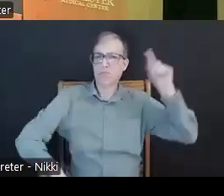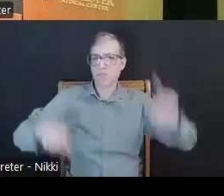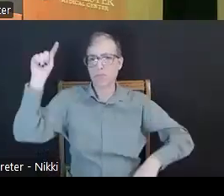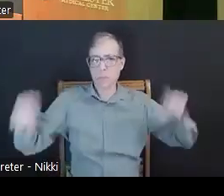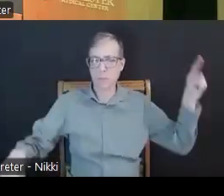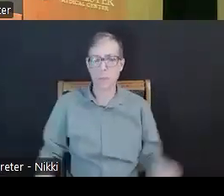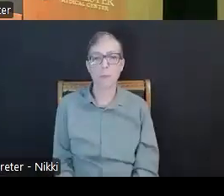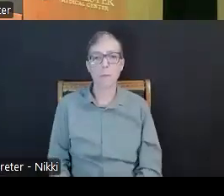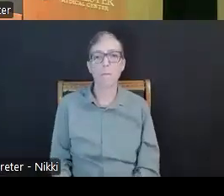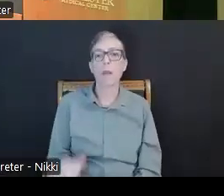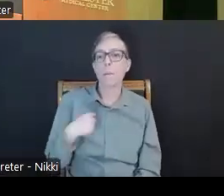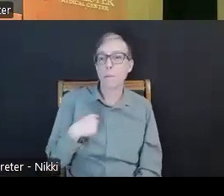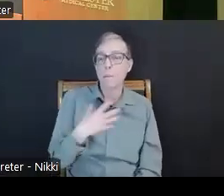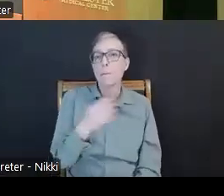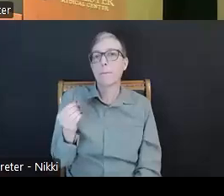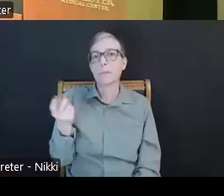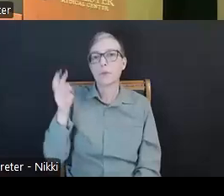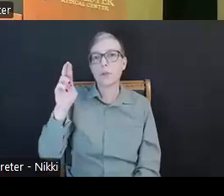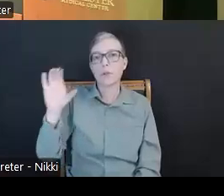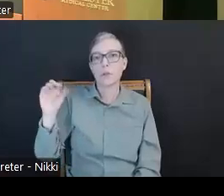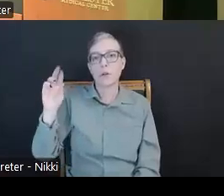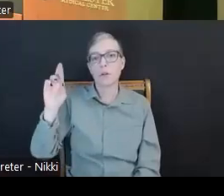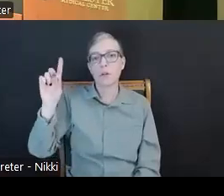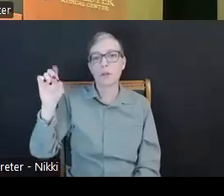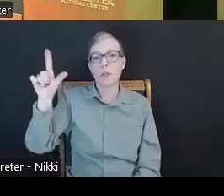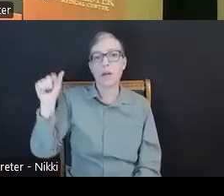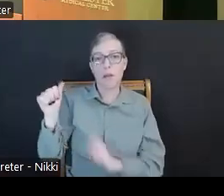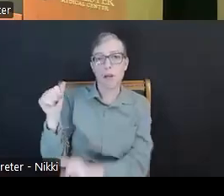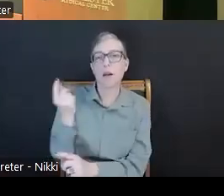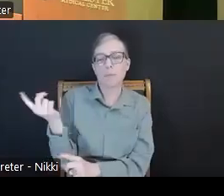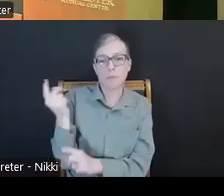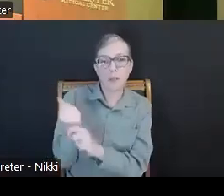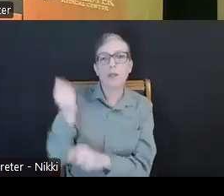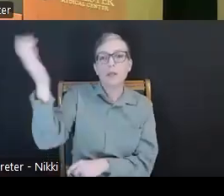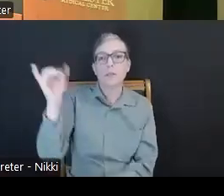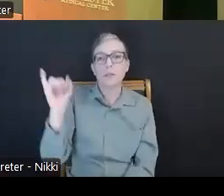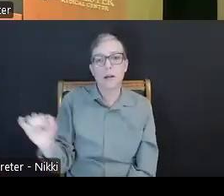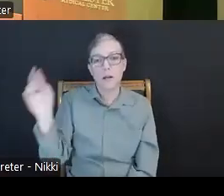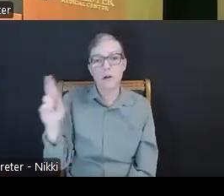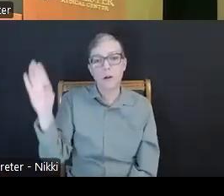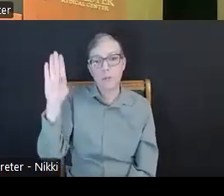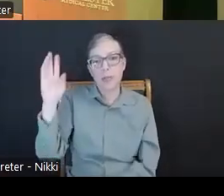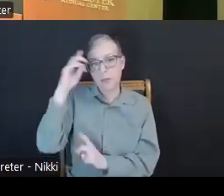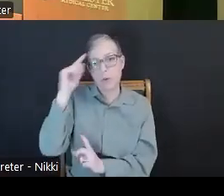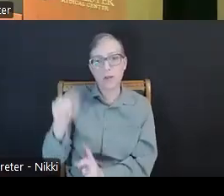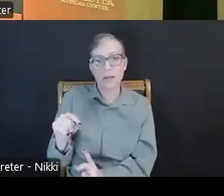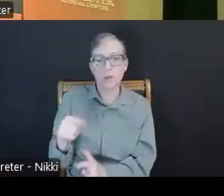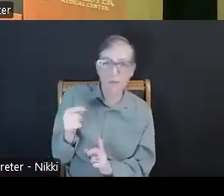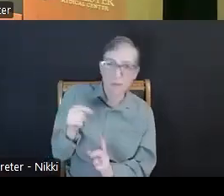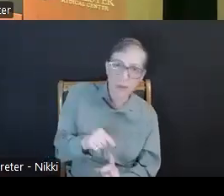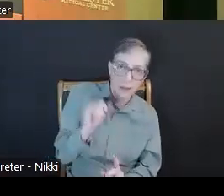project was actually IRB exempt to get some feedback and do some quality improvement for the next iteration of this program.